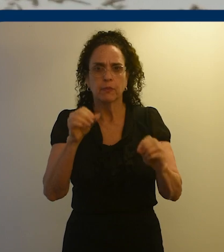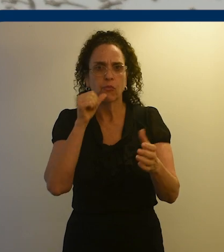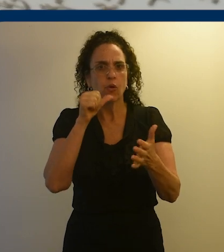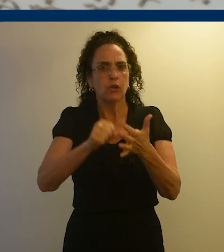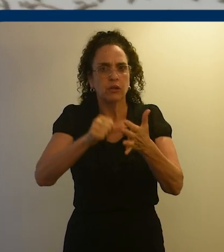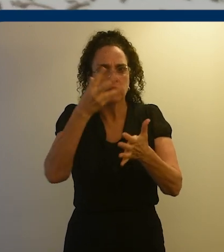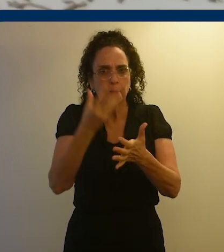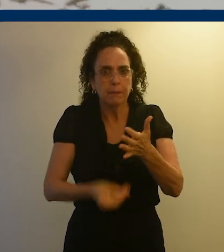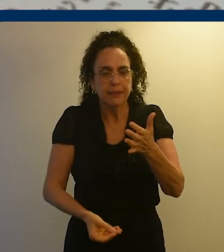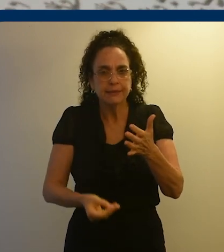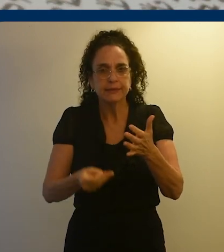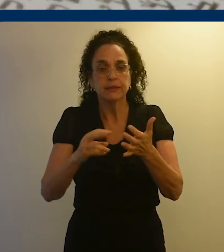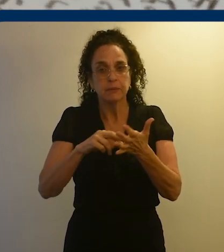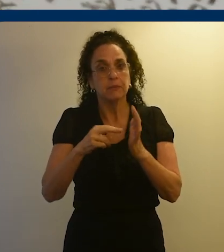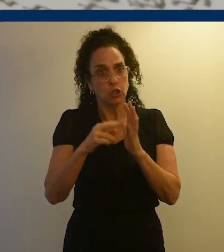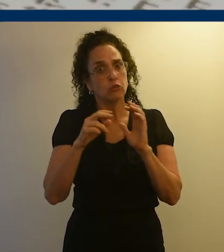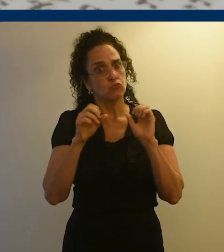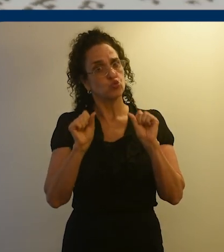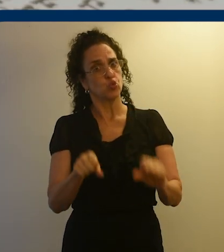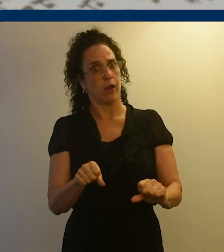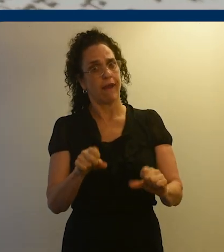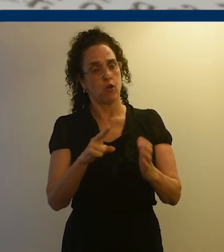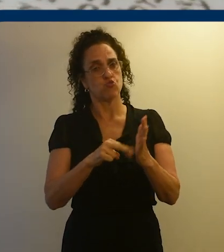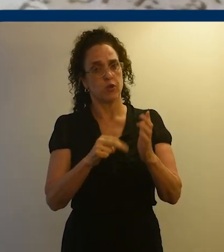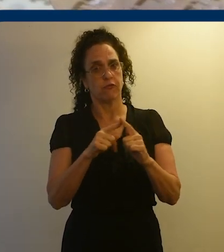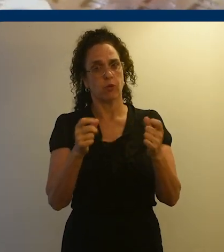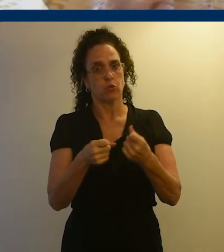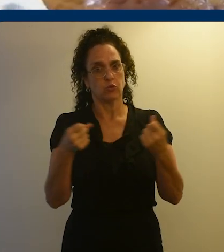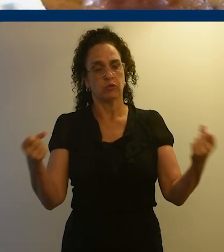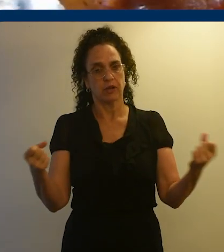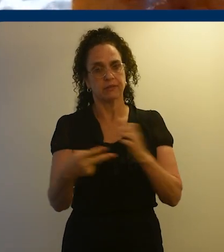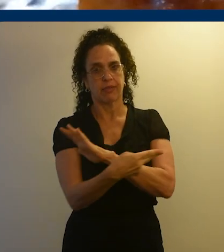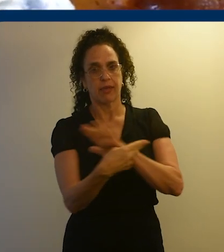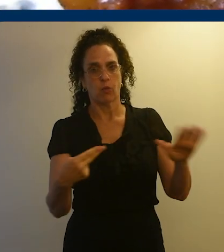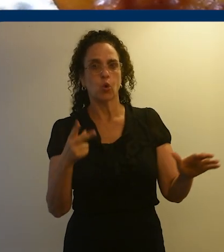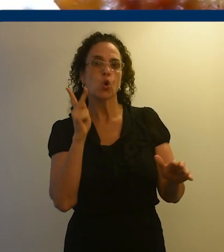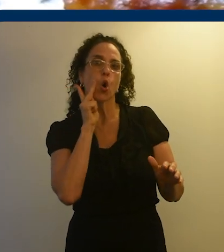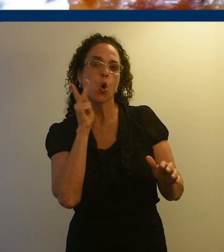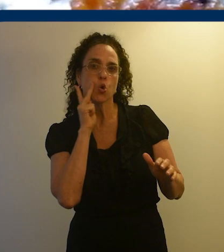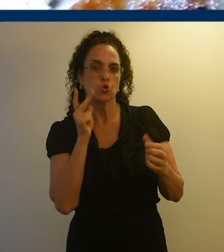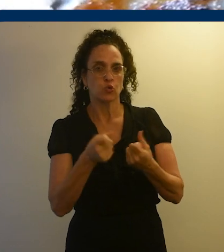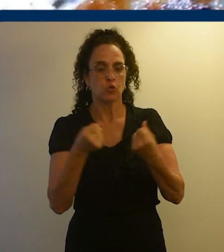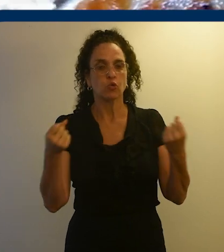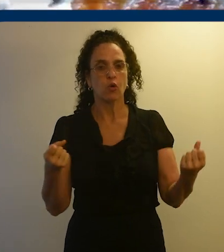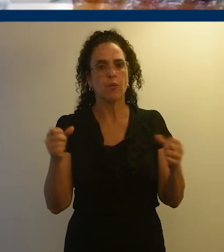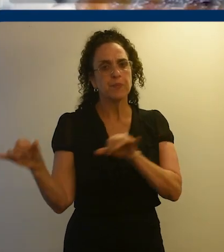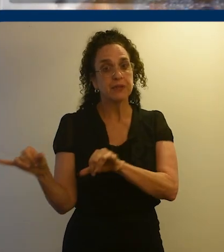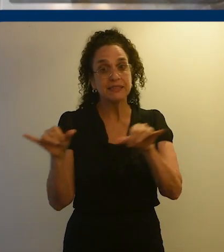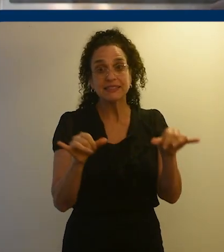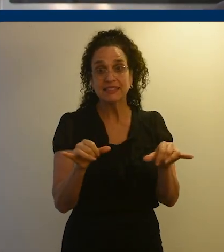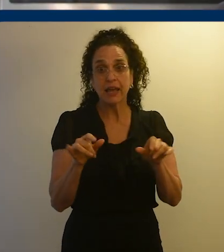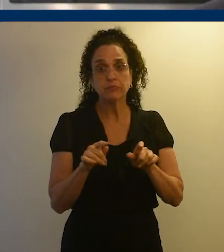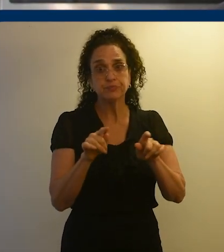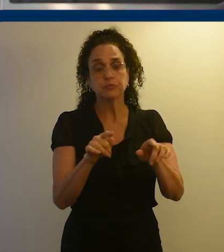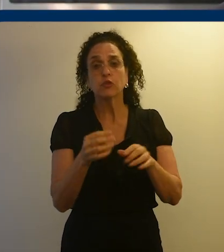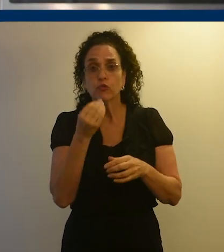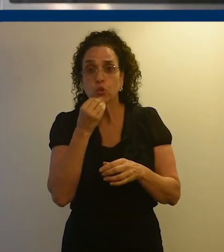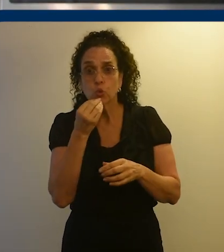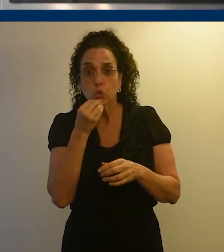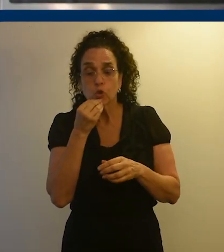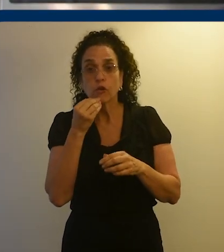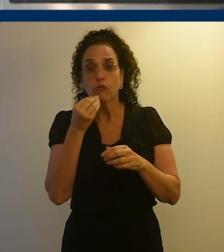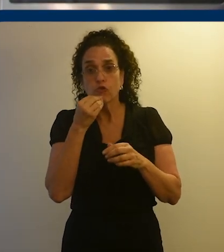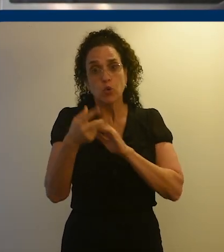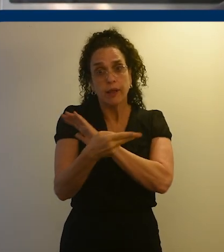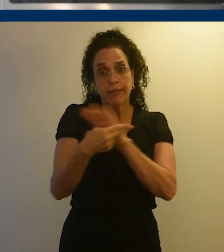can read from that scroll. The scroll is kosher. The same happens with food. Food is kosher when it